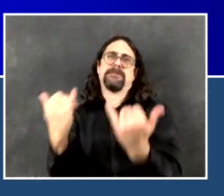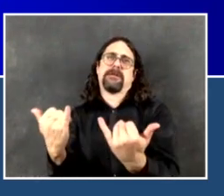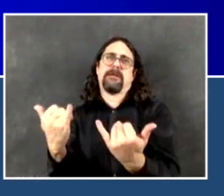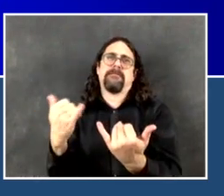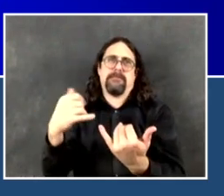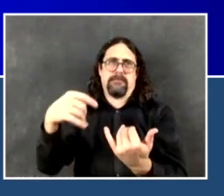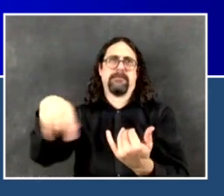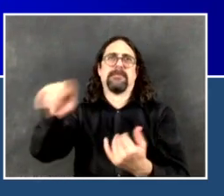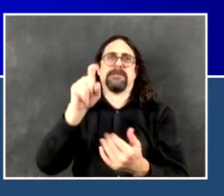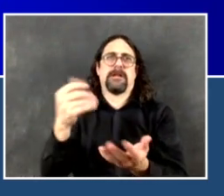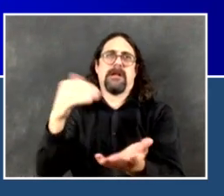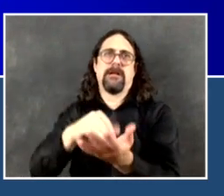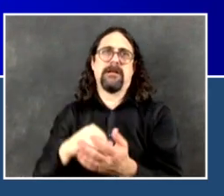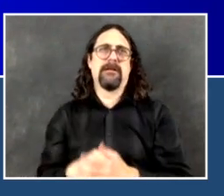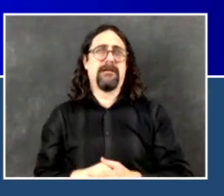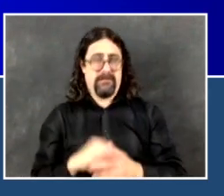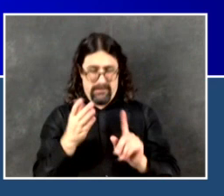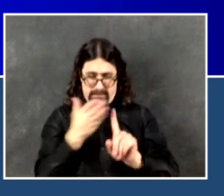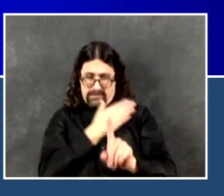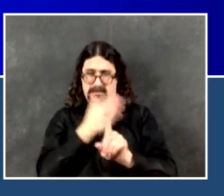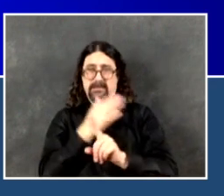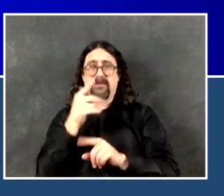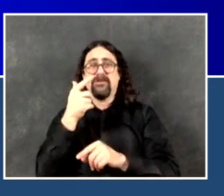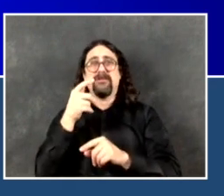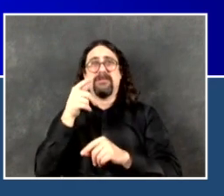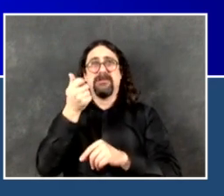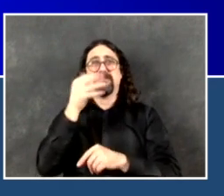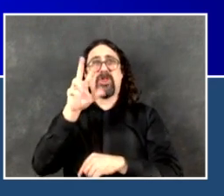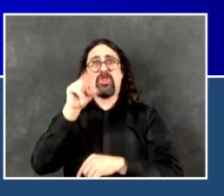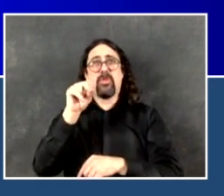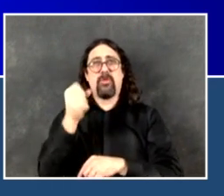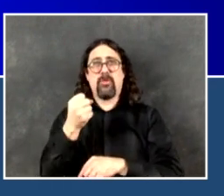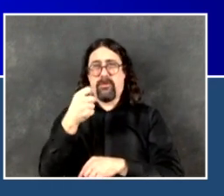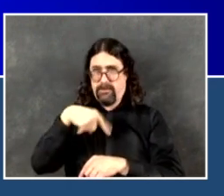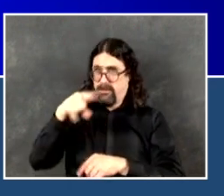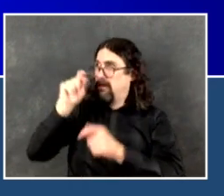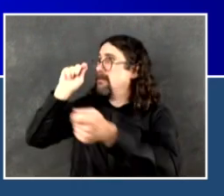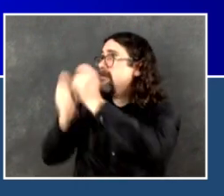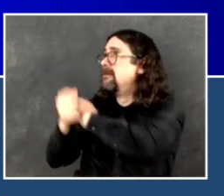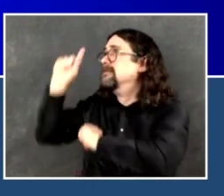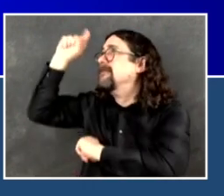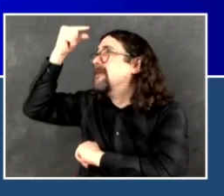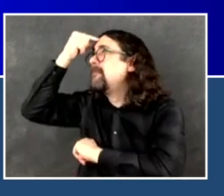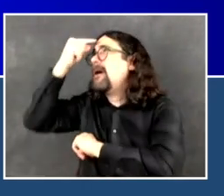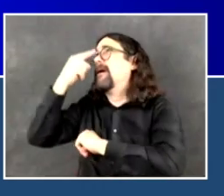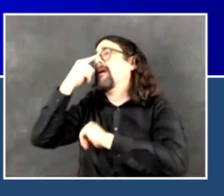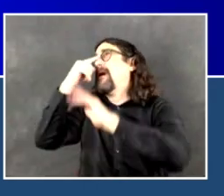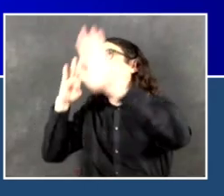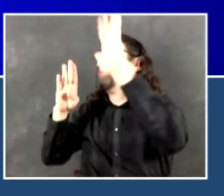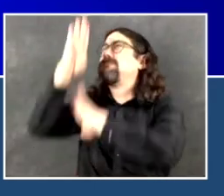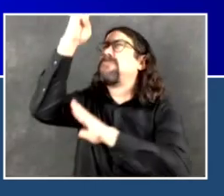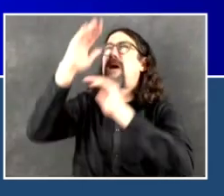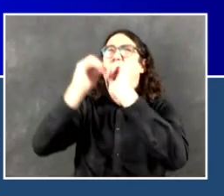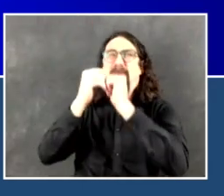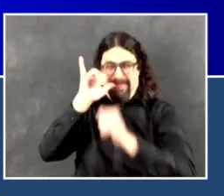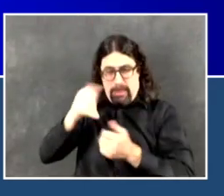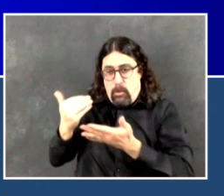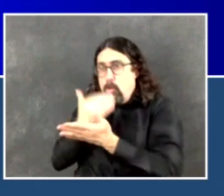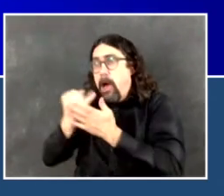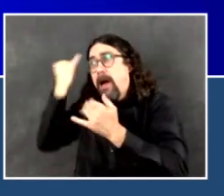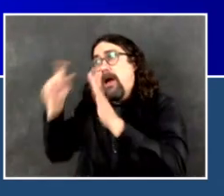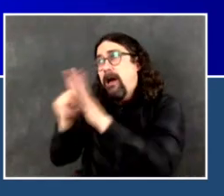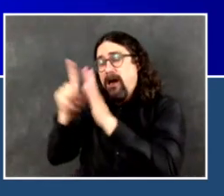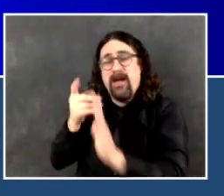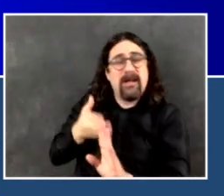that people said were impossible, but they made them happen, and we all have benefited generation after generation from it. We have to find